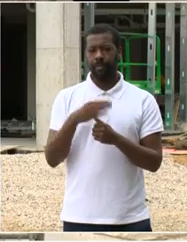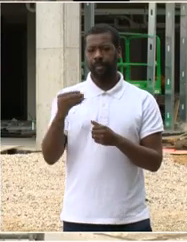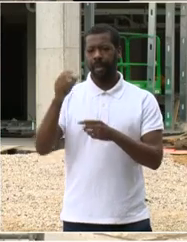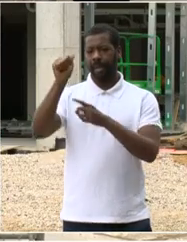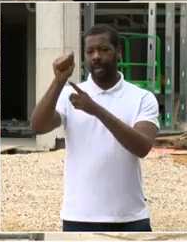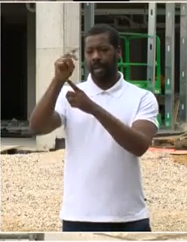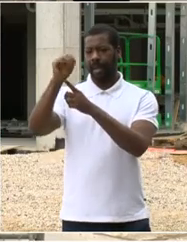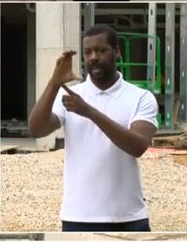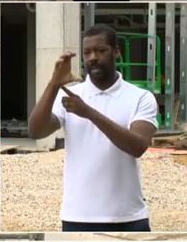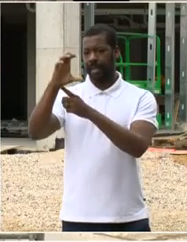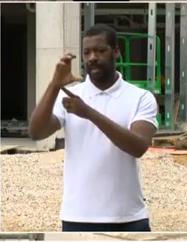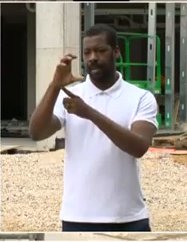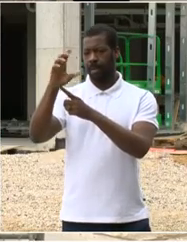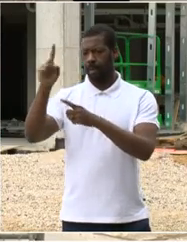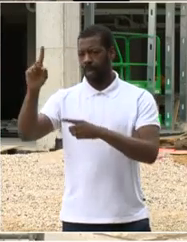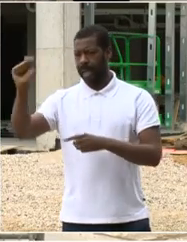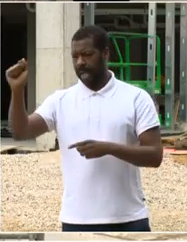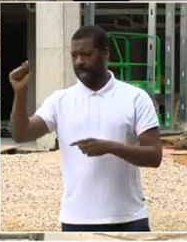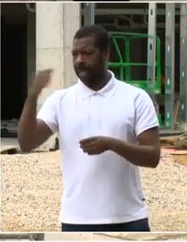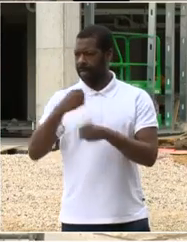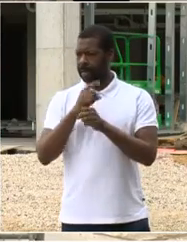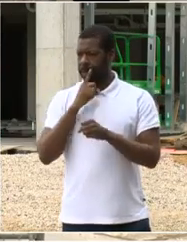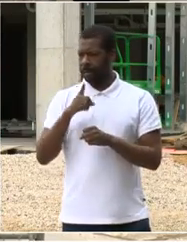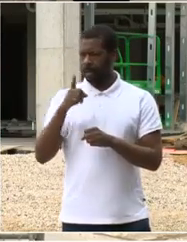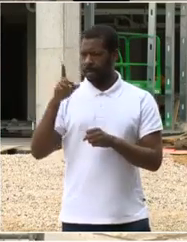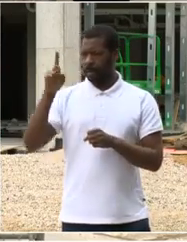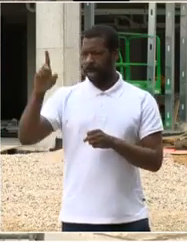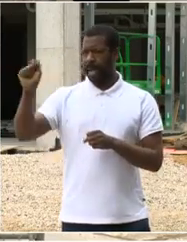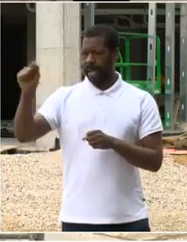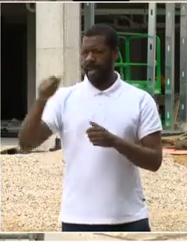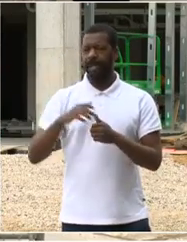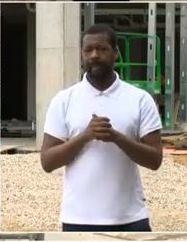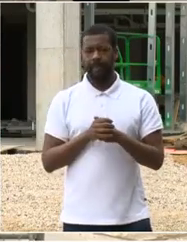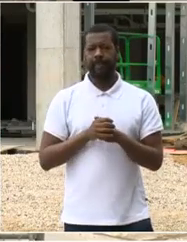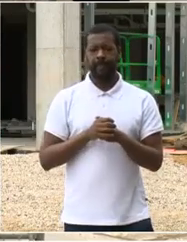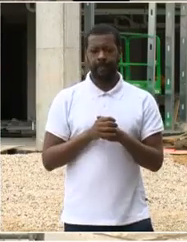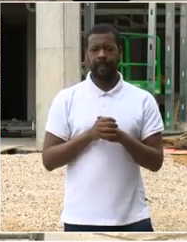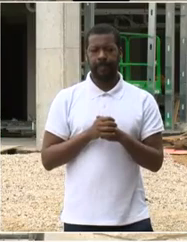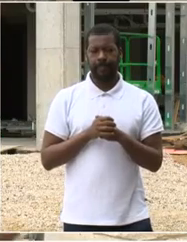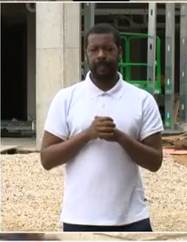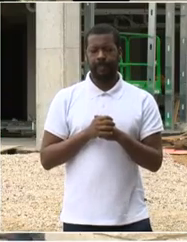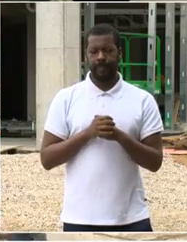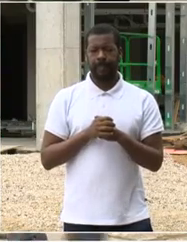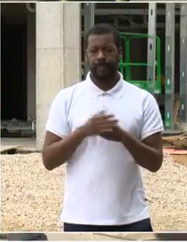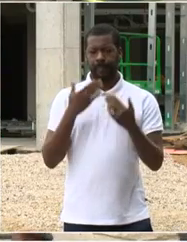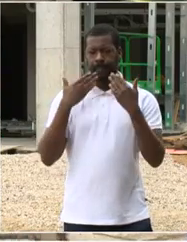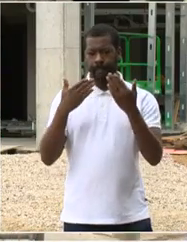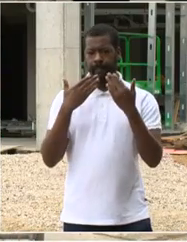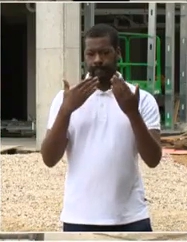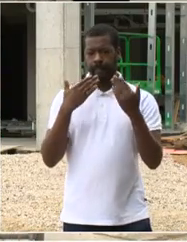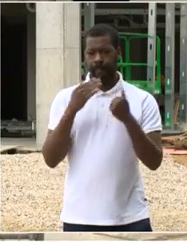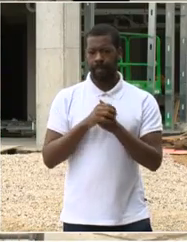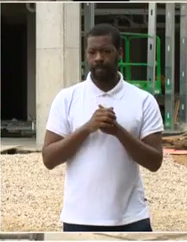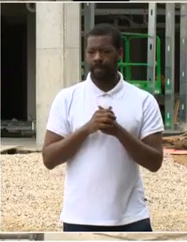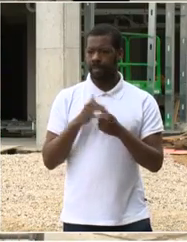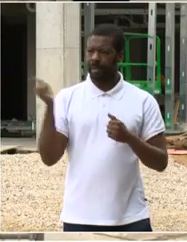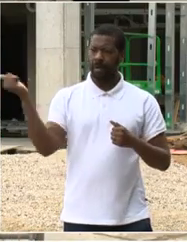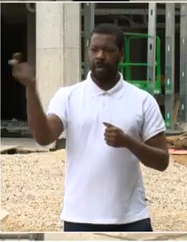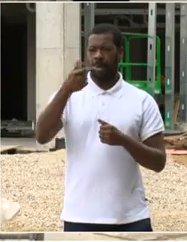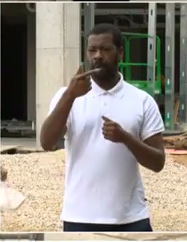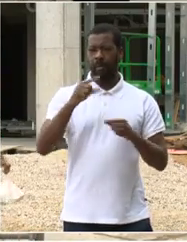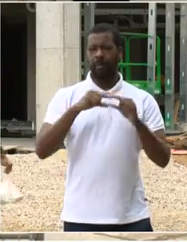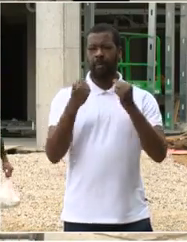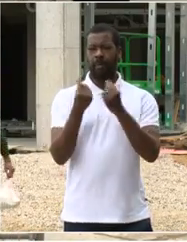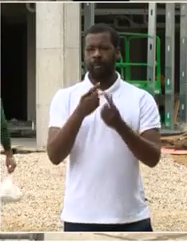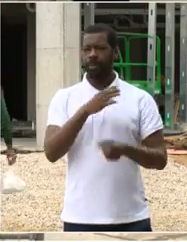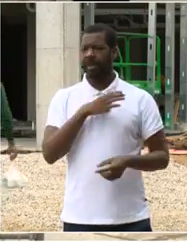ANC 1A, right? 1A and Kent Base, I see here. So thank you as well. And all of the commissioners, if you're here,